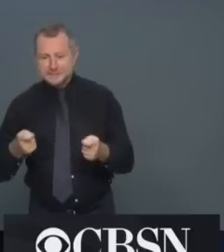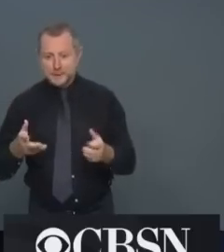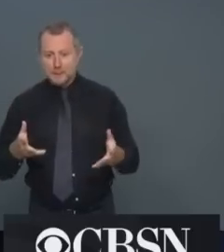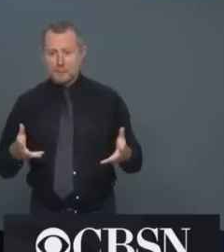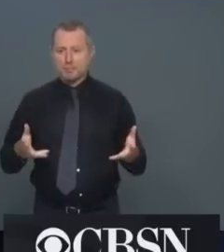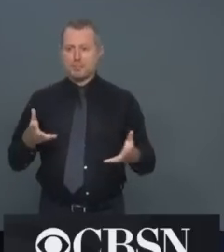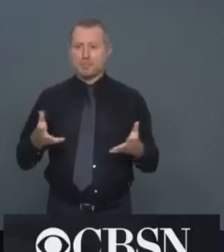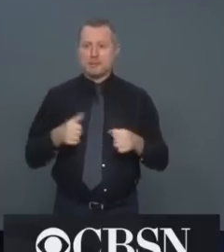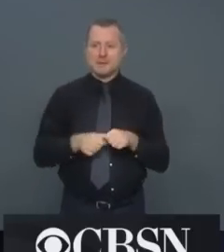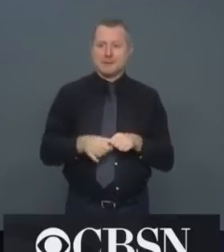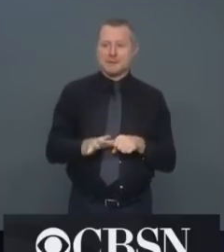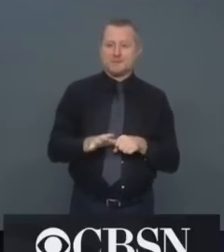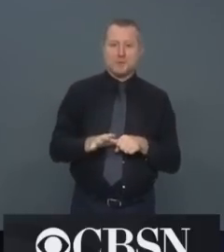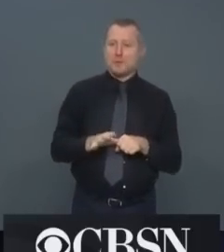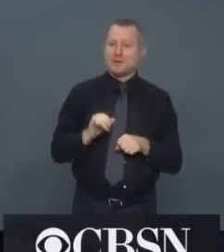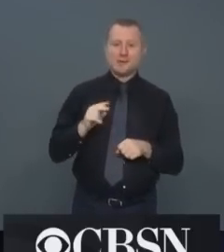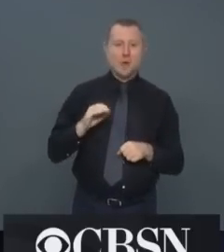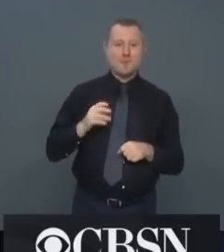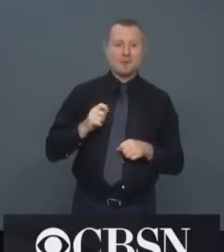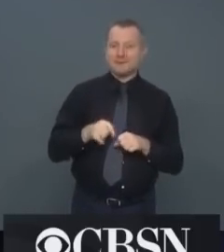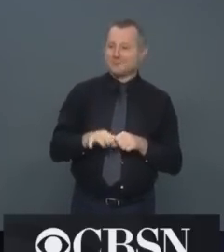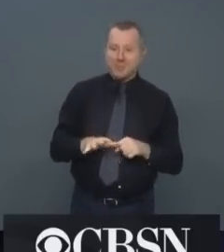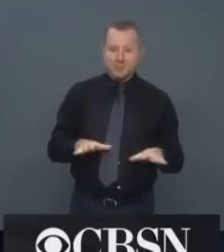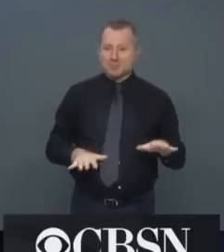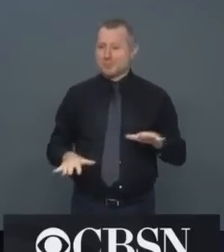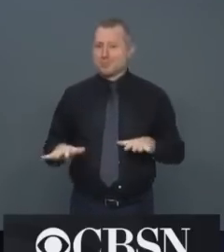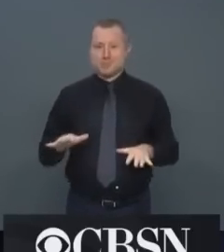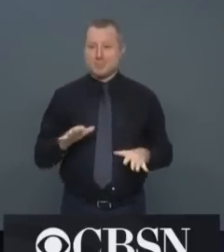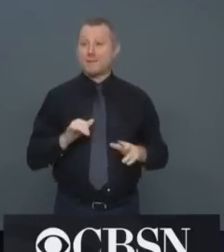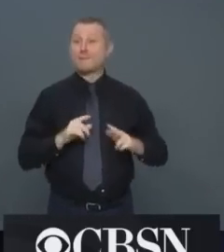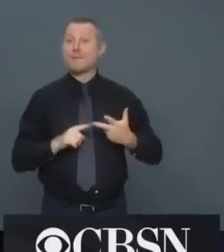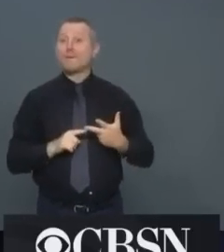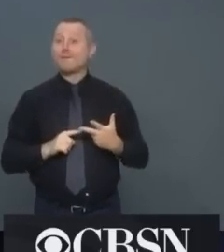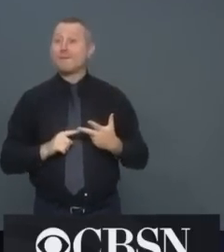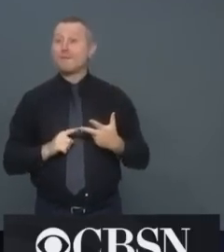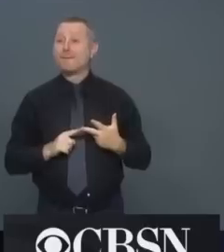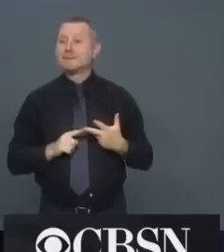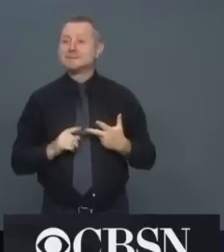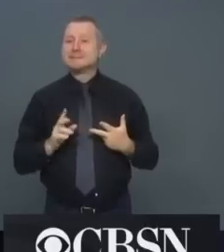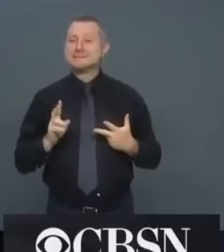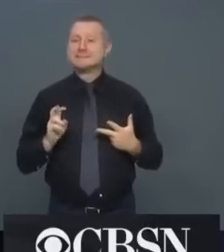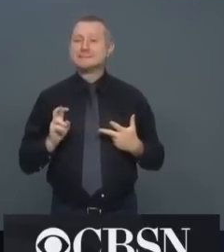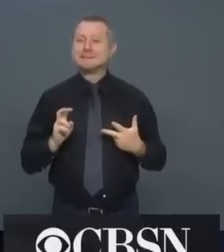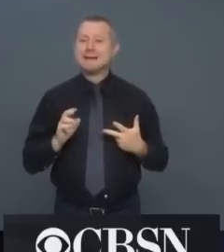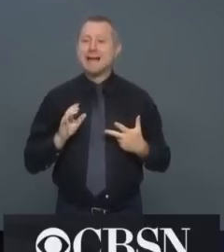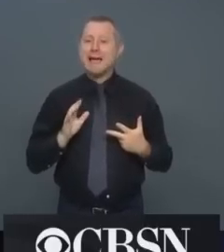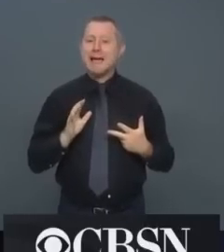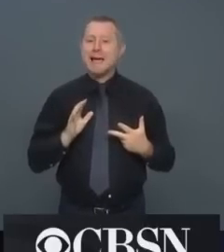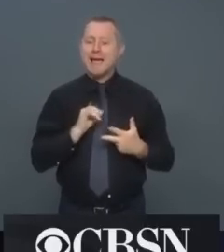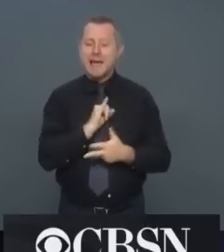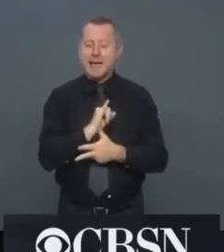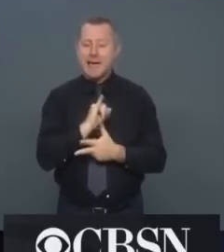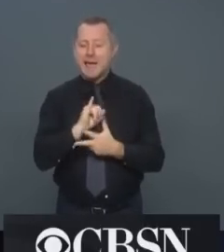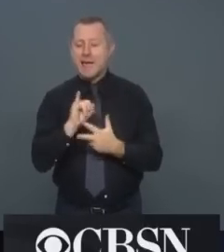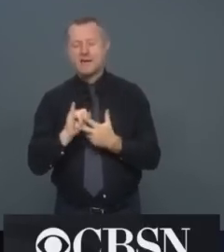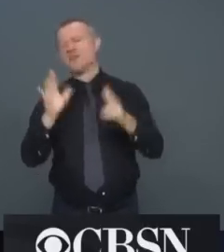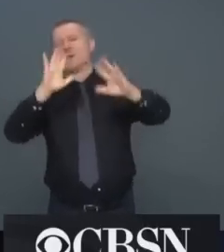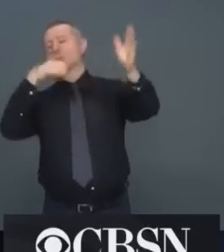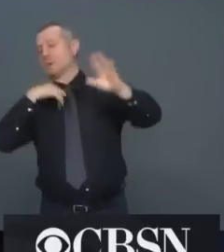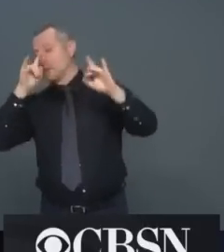different. So we leave the clusters to the local health departments. If they don't step in, then we step